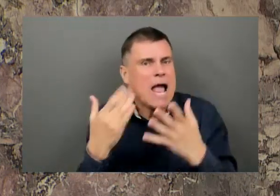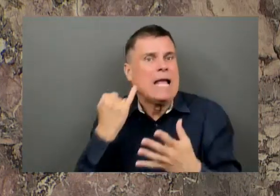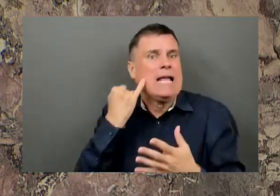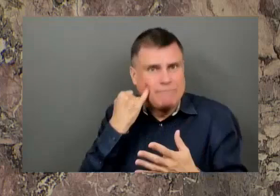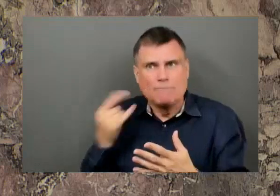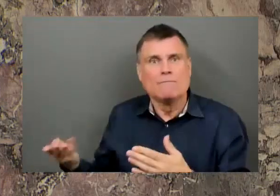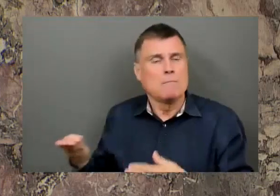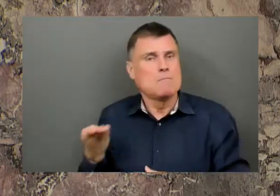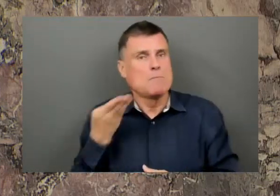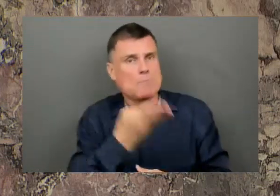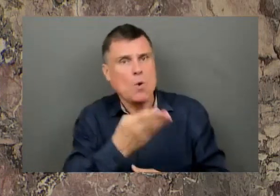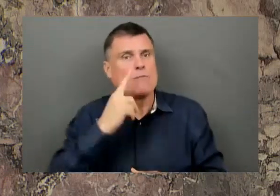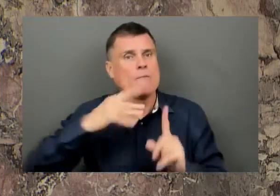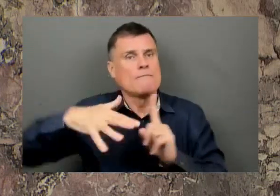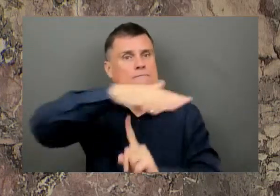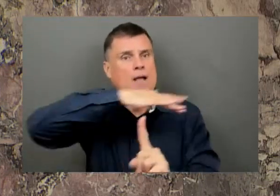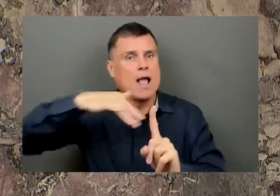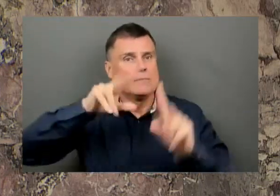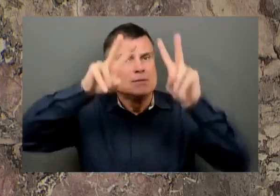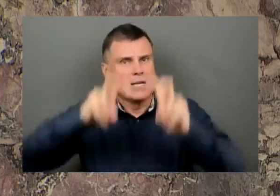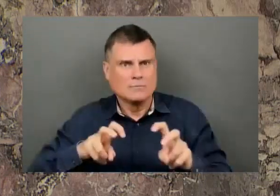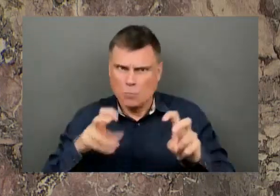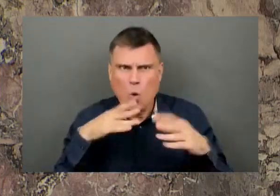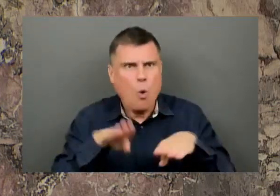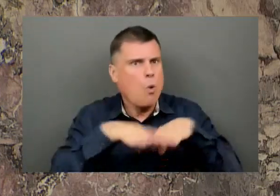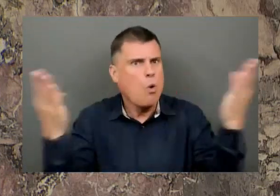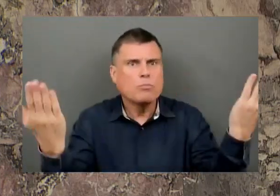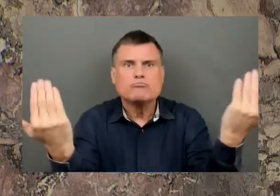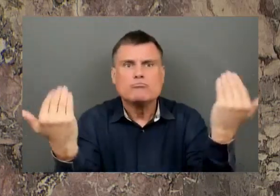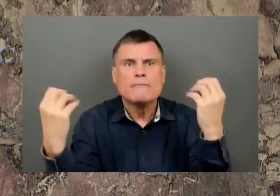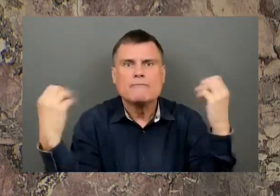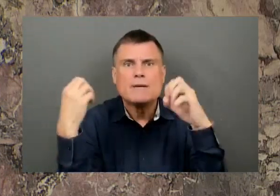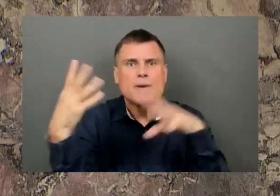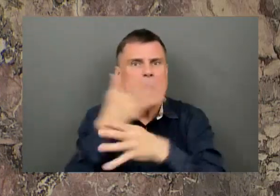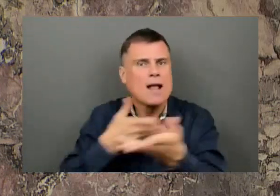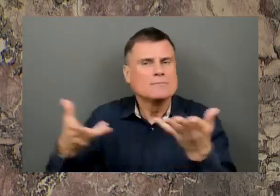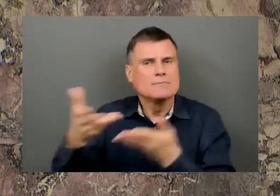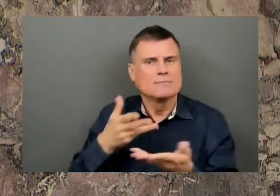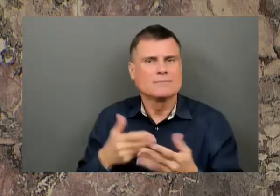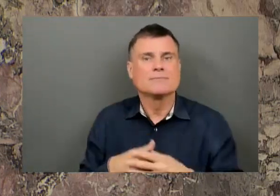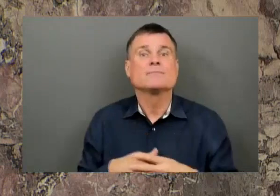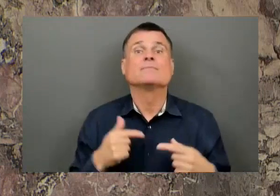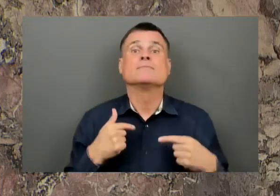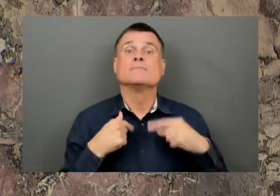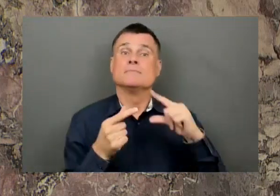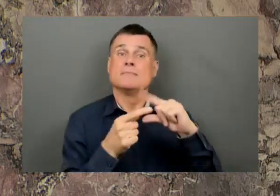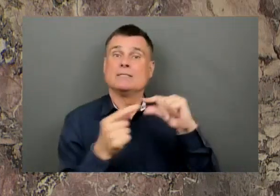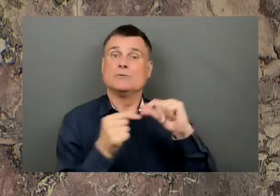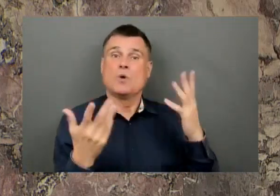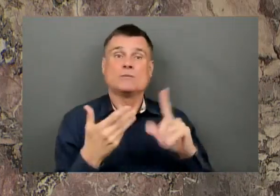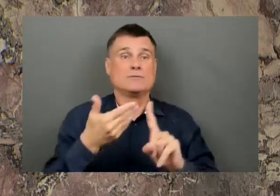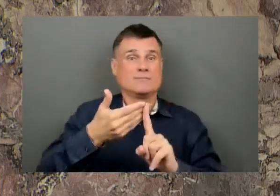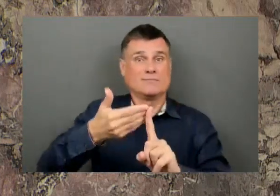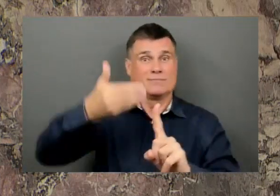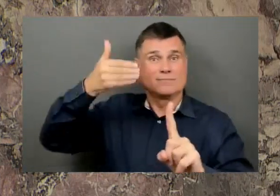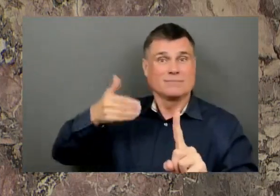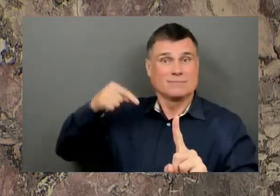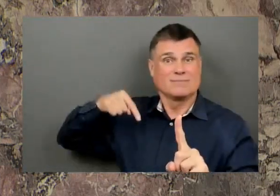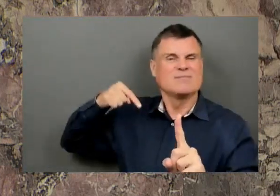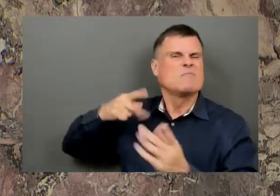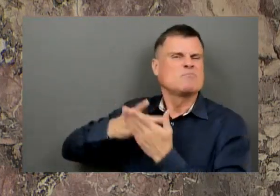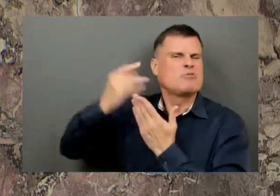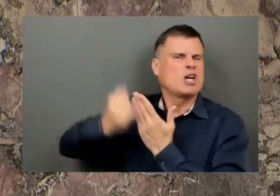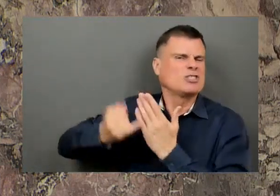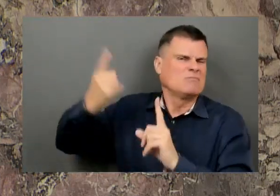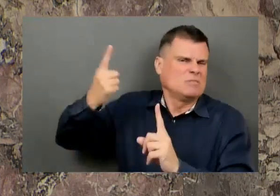member referred to, which was to grant an environmental assessment when the project did not